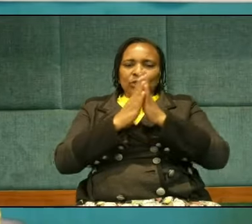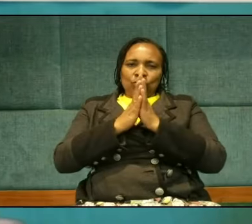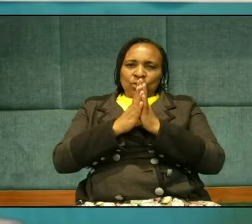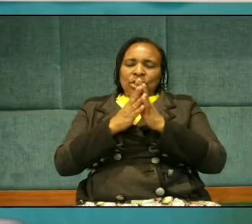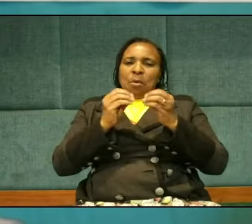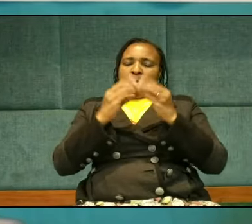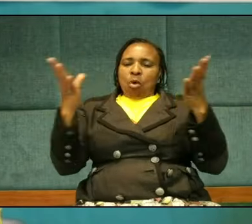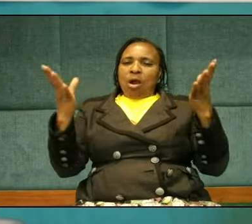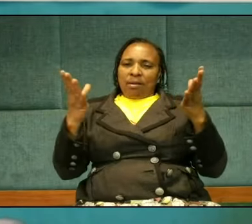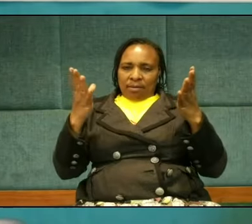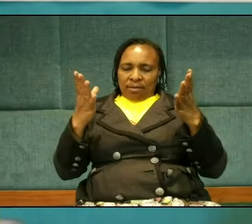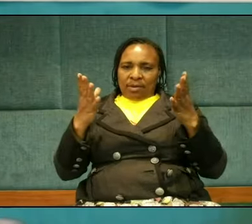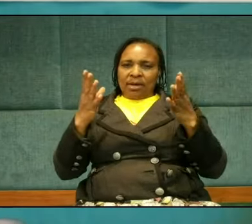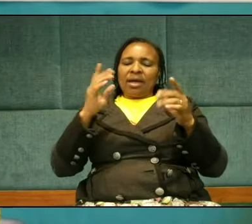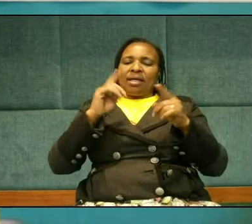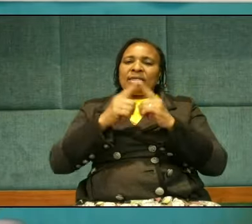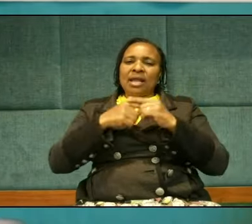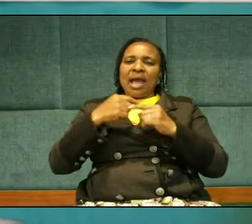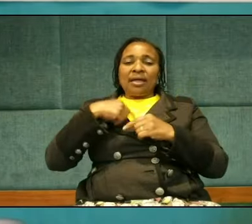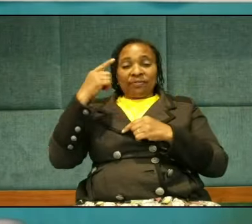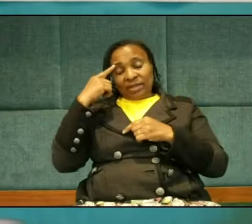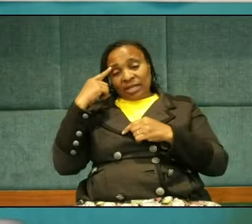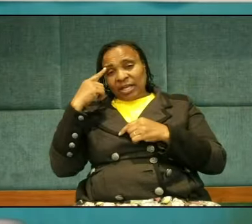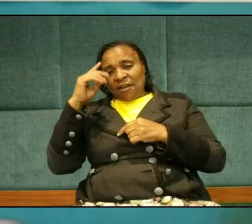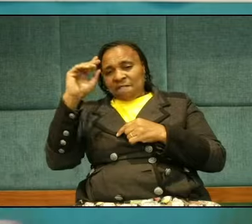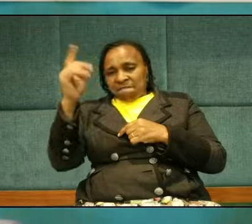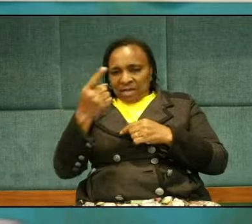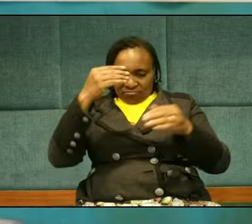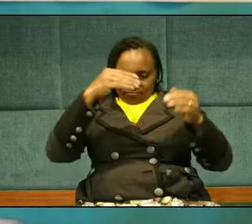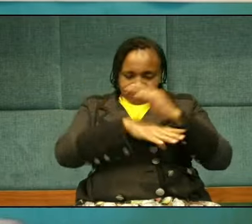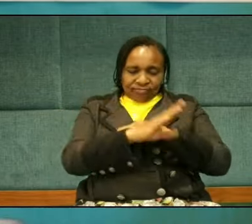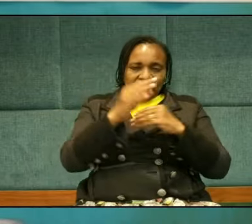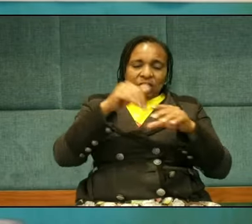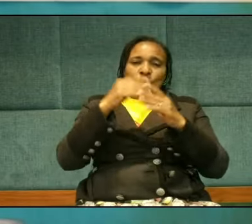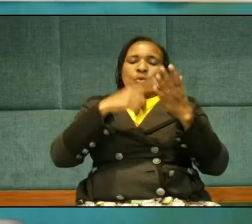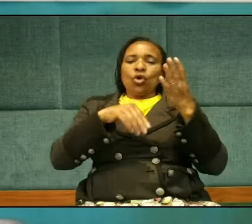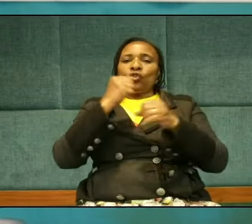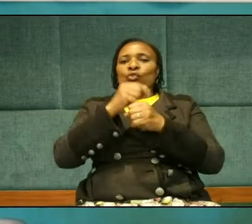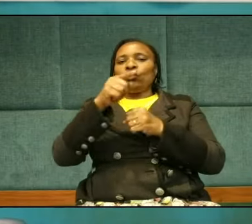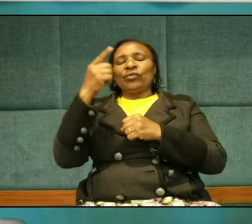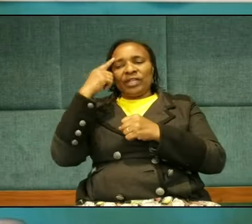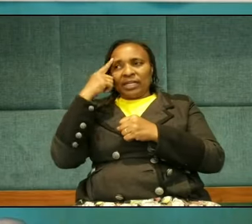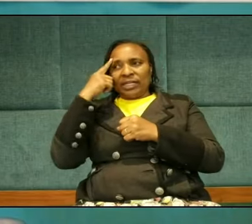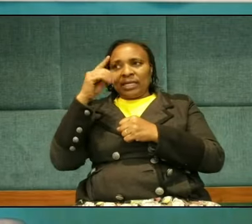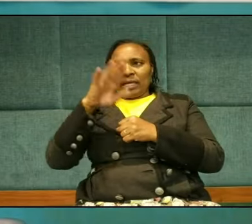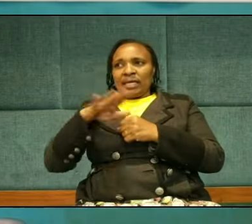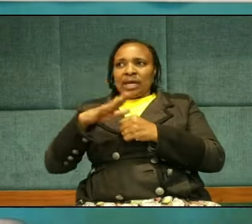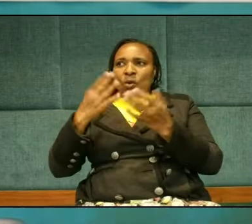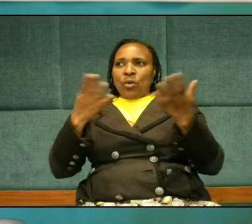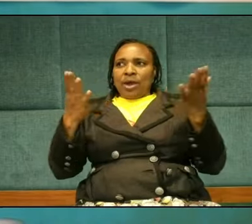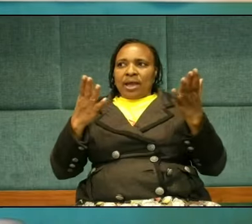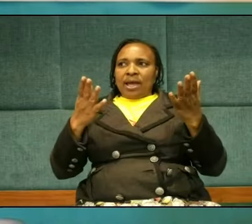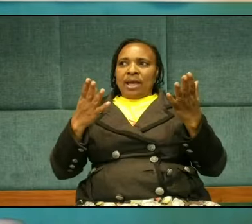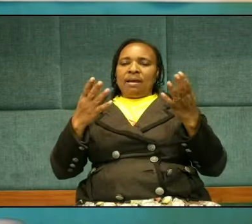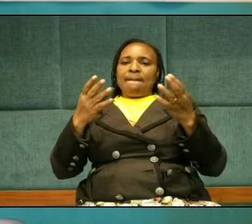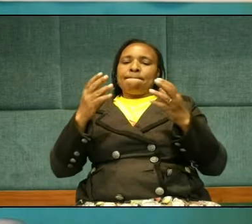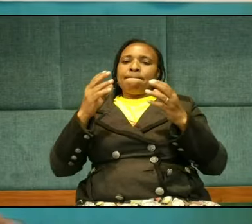in depth. But I think let's first dive into the What Do You Think section, where Winston will lead